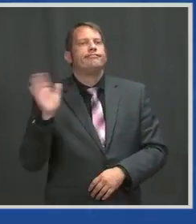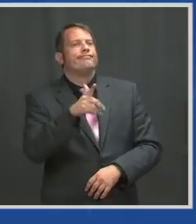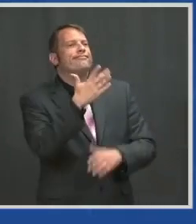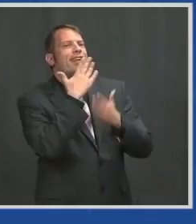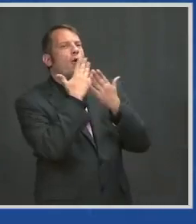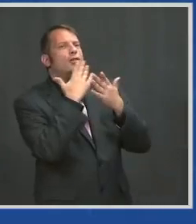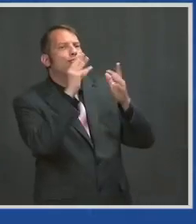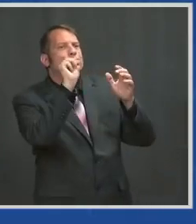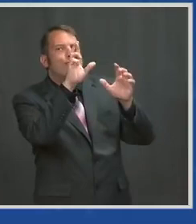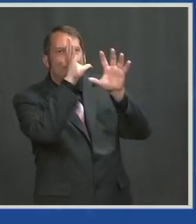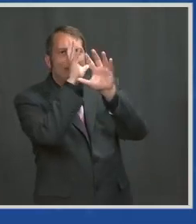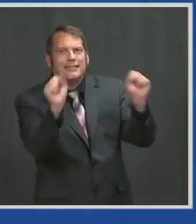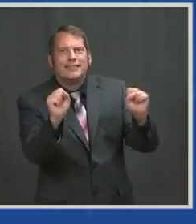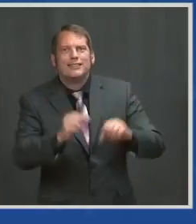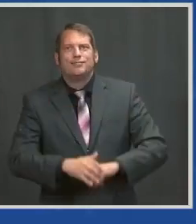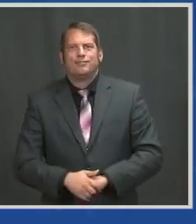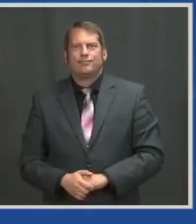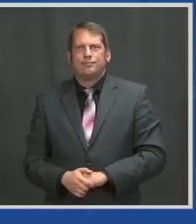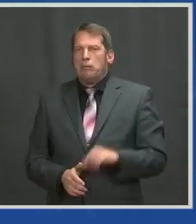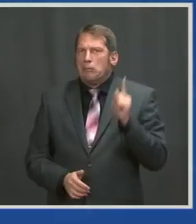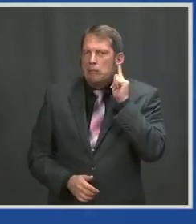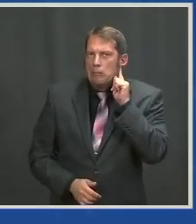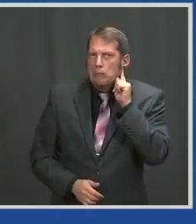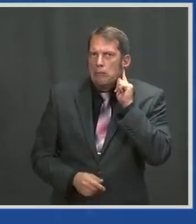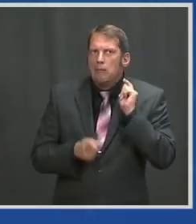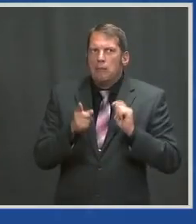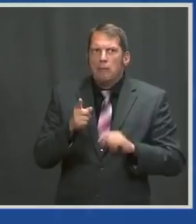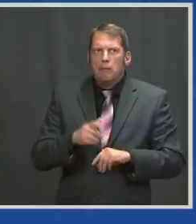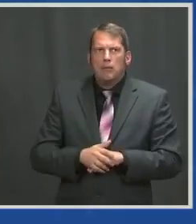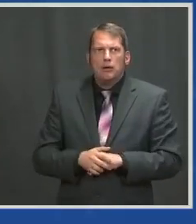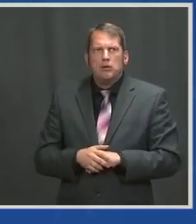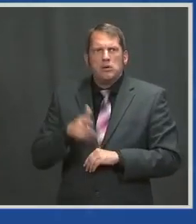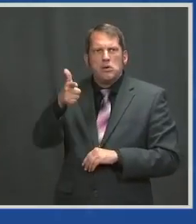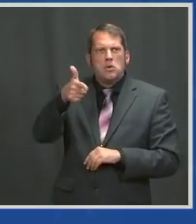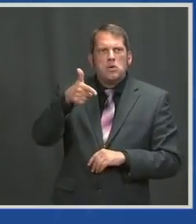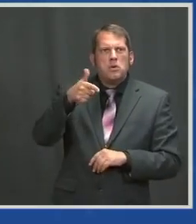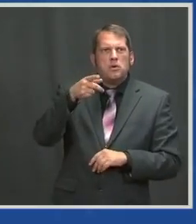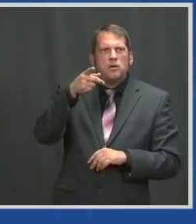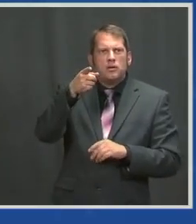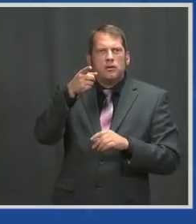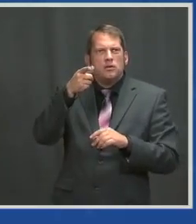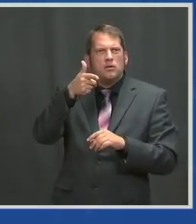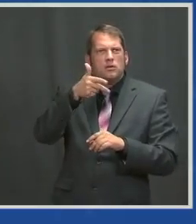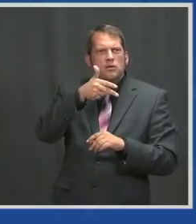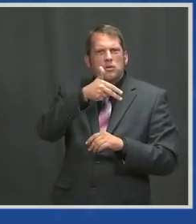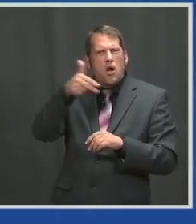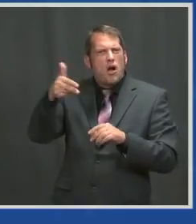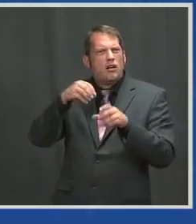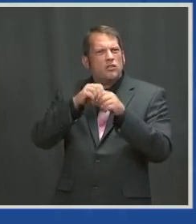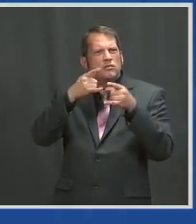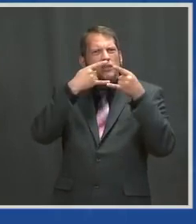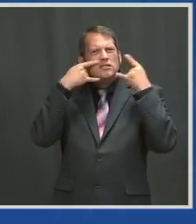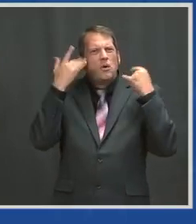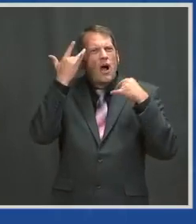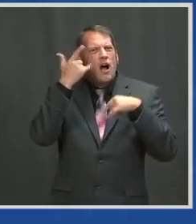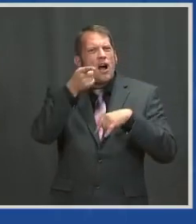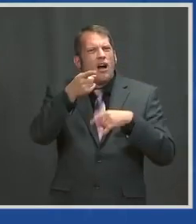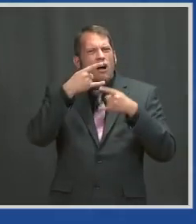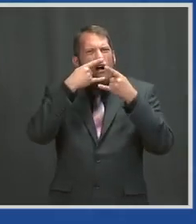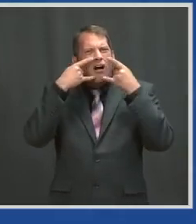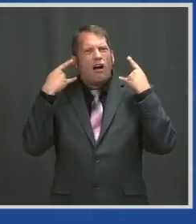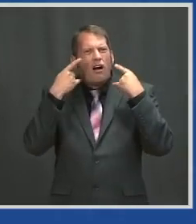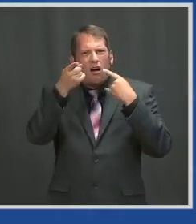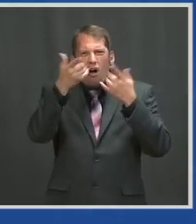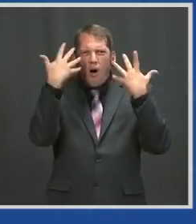I noticed you walked out to the podium with your mask on. Why do you choose to wear a mask so often when you're vaccinated and you're around